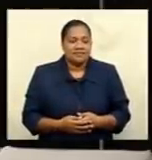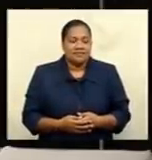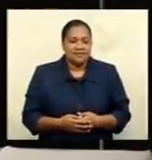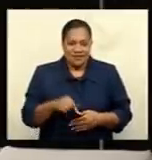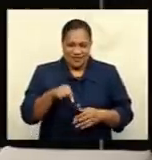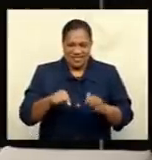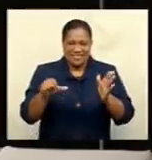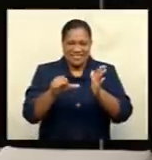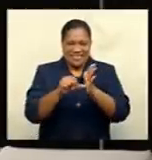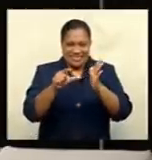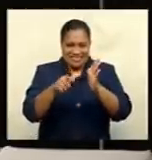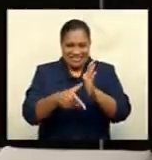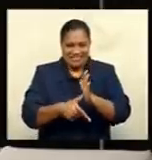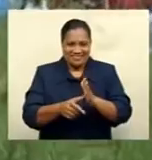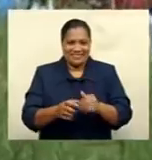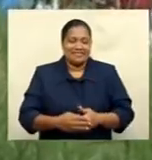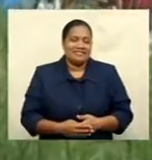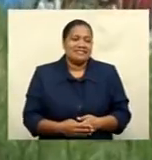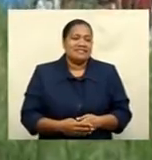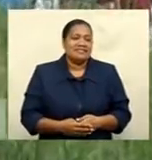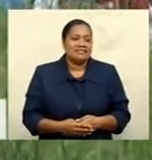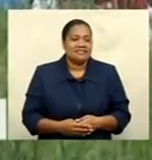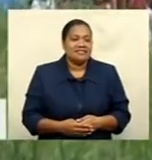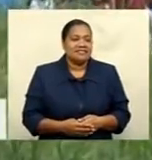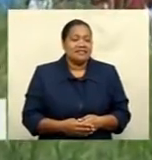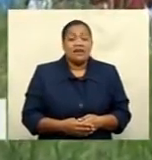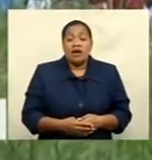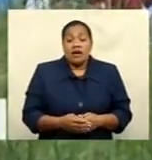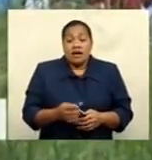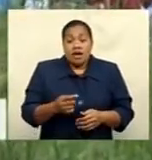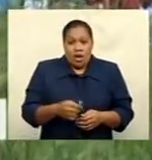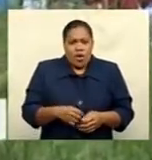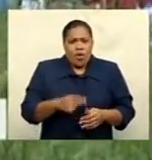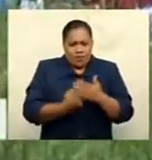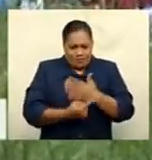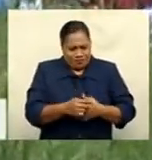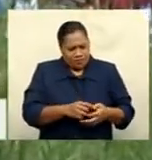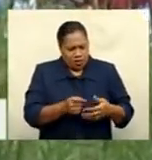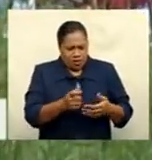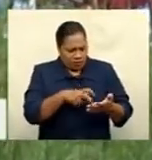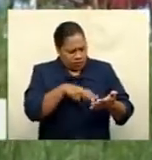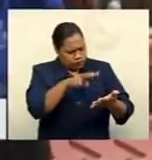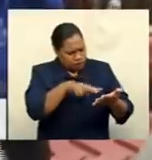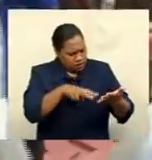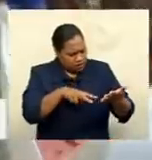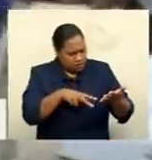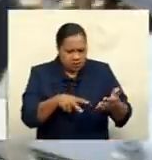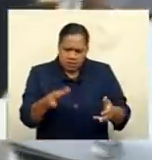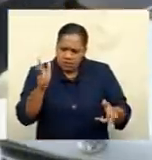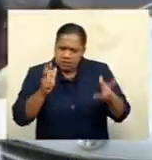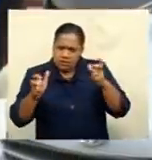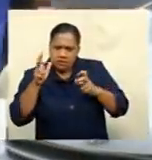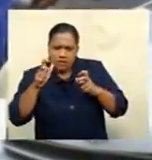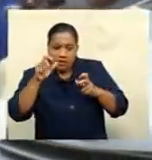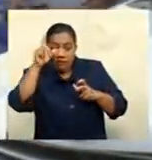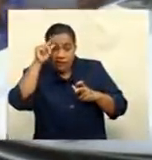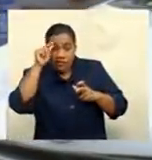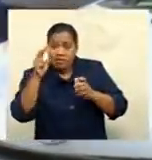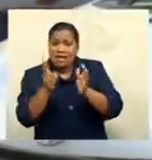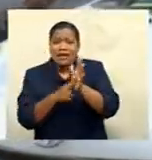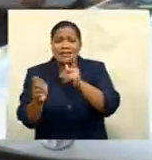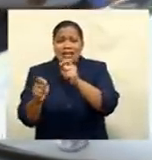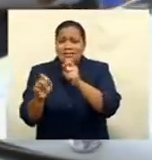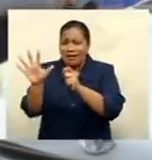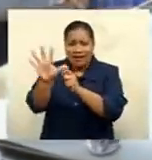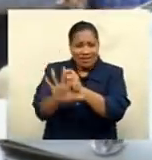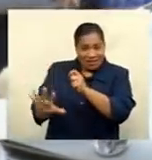times. Josaina Nunga reports. It was after reading, listening and watching the plight of Fijians in the Naitasiri containment